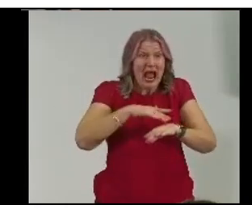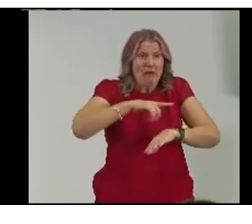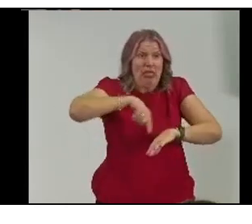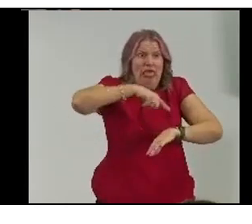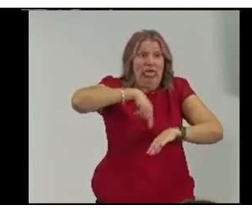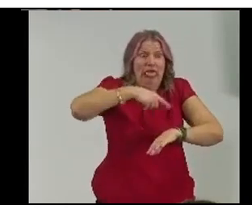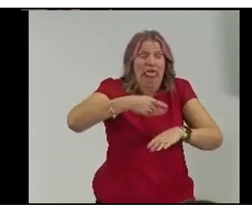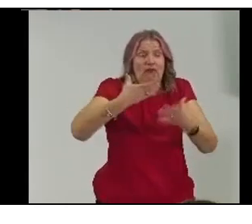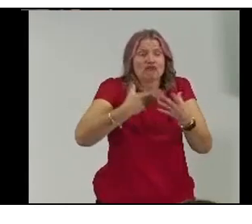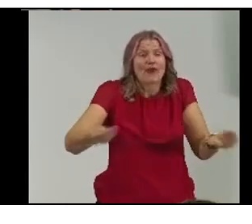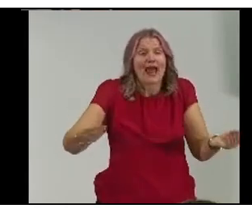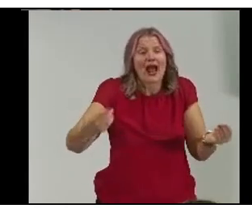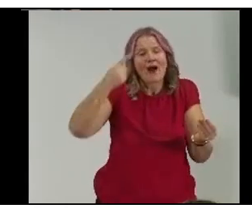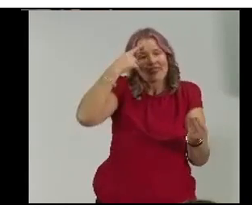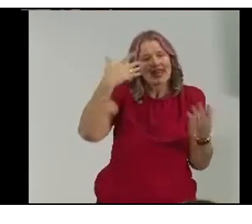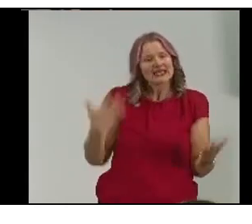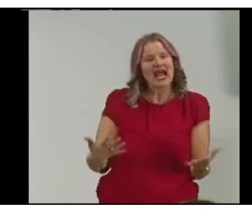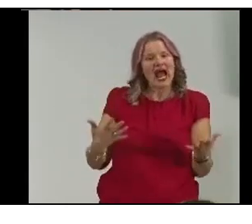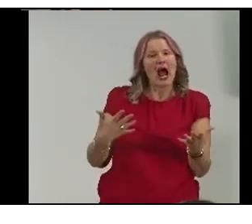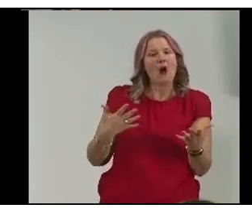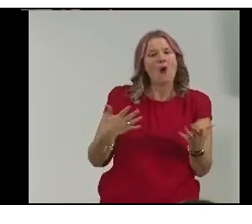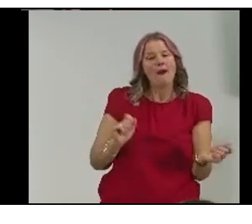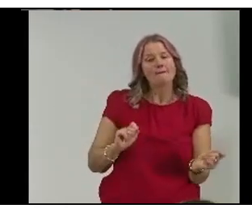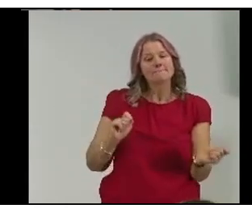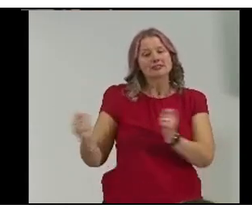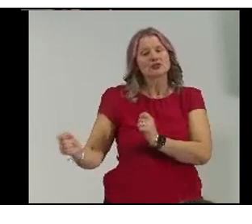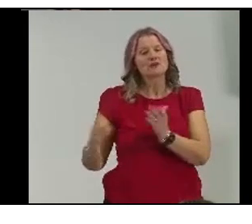over to Mark to moderate the next amazing session.